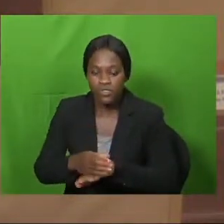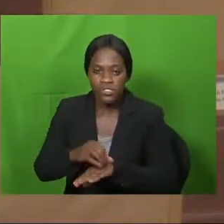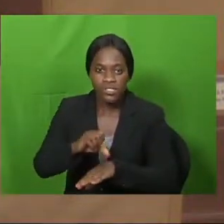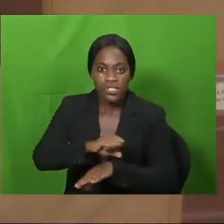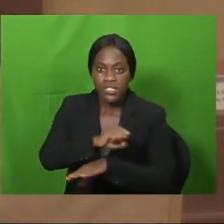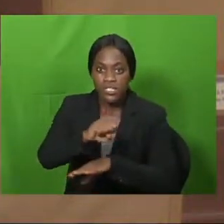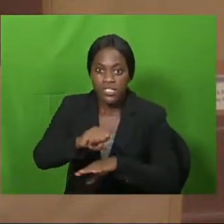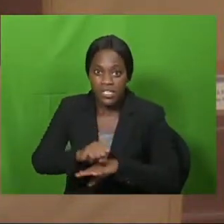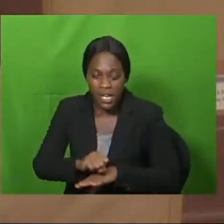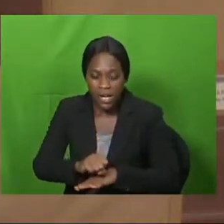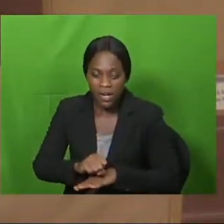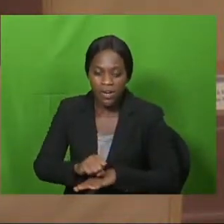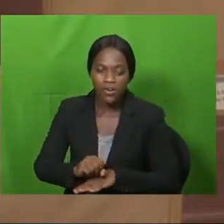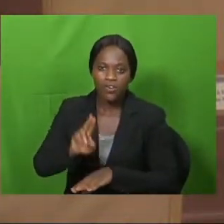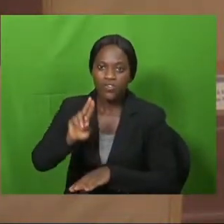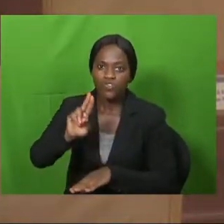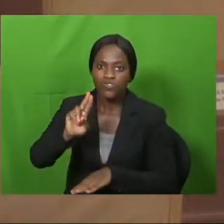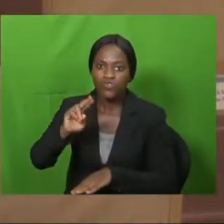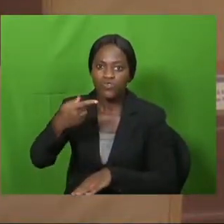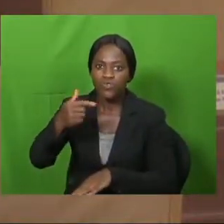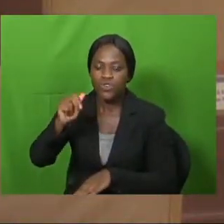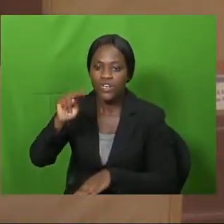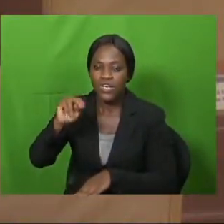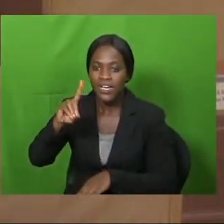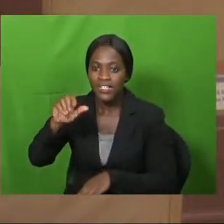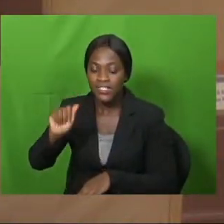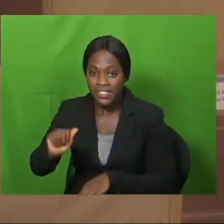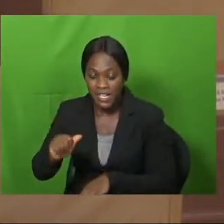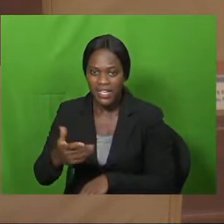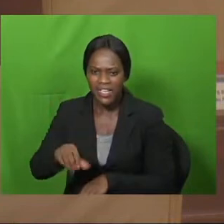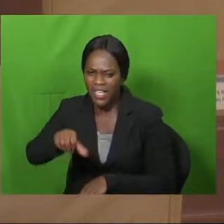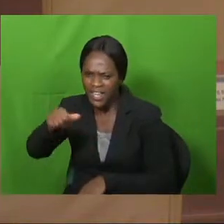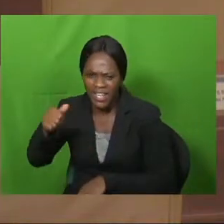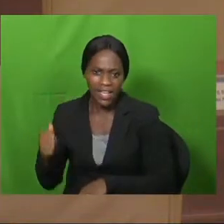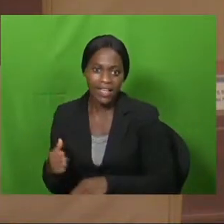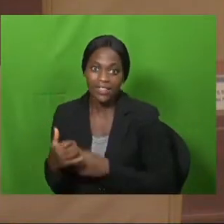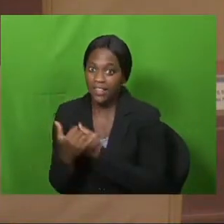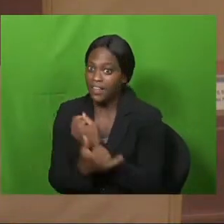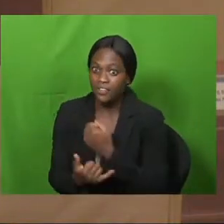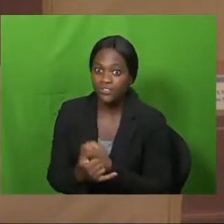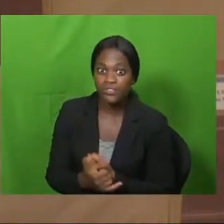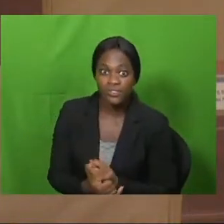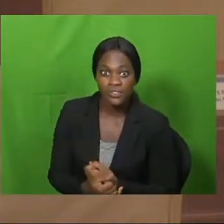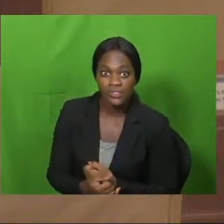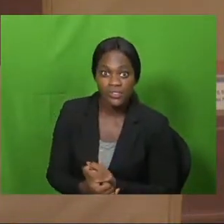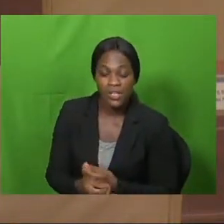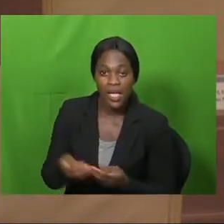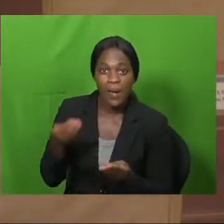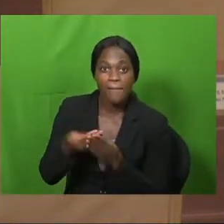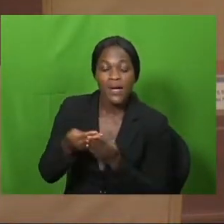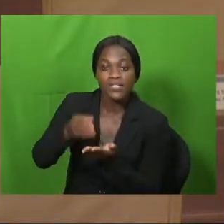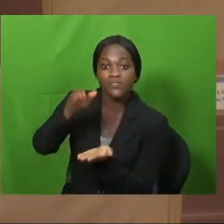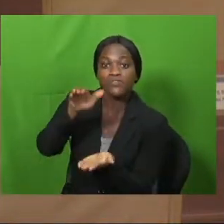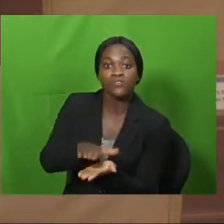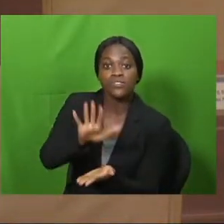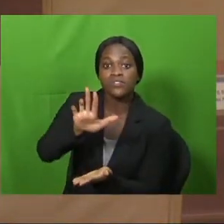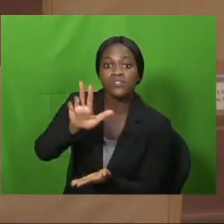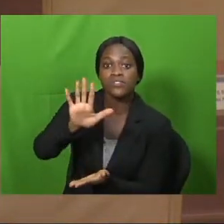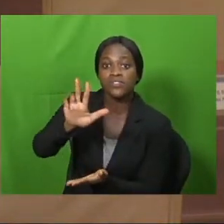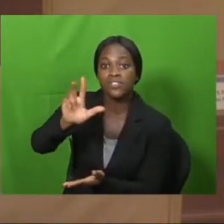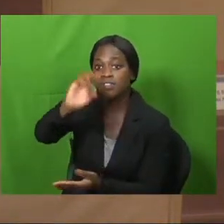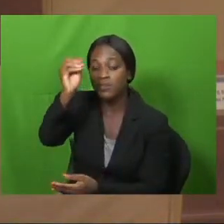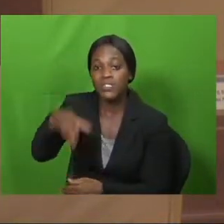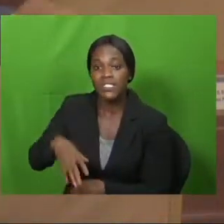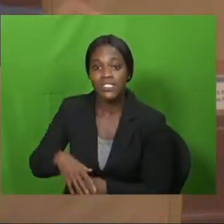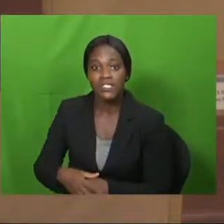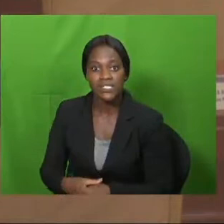to Uganda, to Congo, to war-torn Eritrea. Have their currency depreciated by 53%? No.